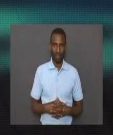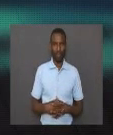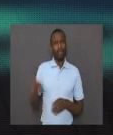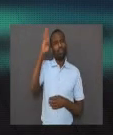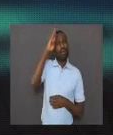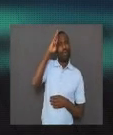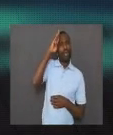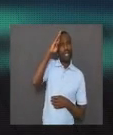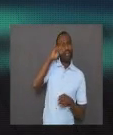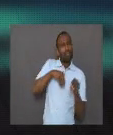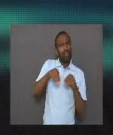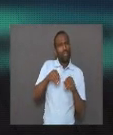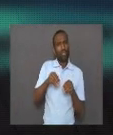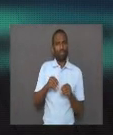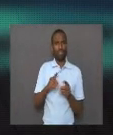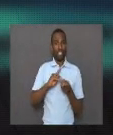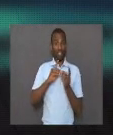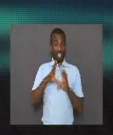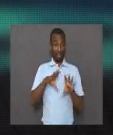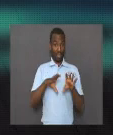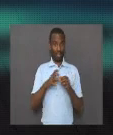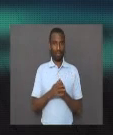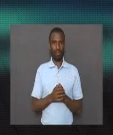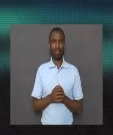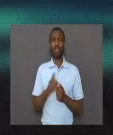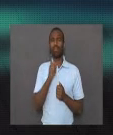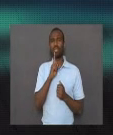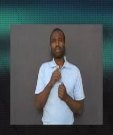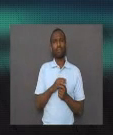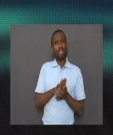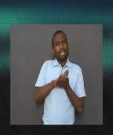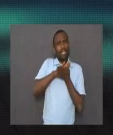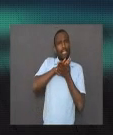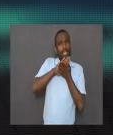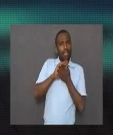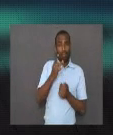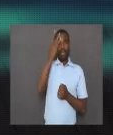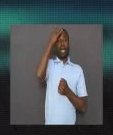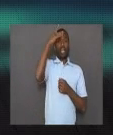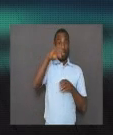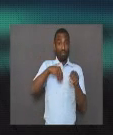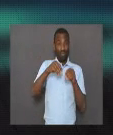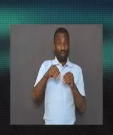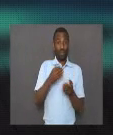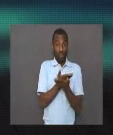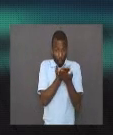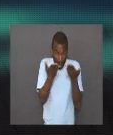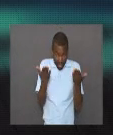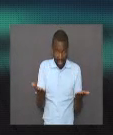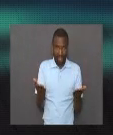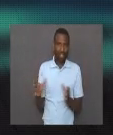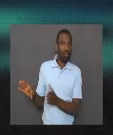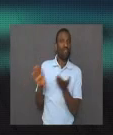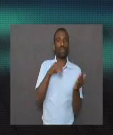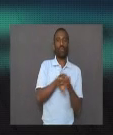Brownian motion is defined as the apparently random movement of particles